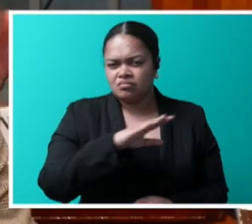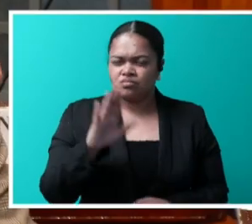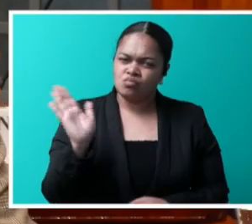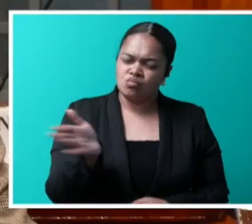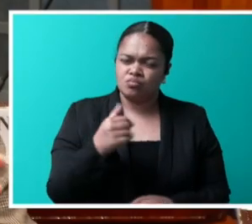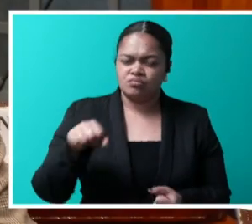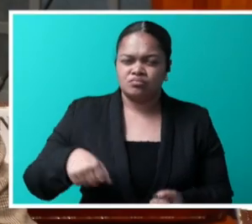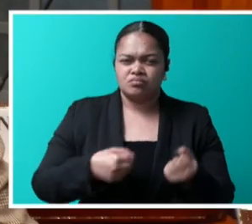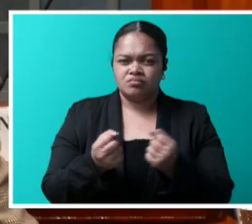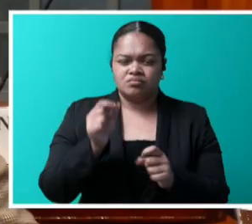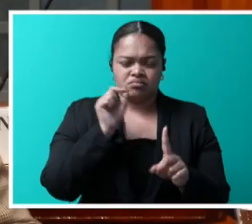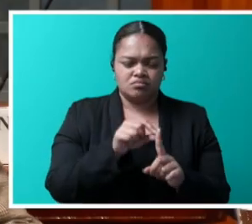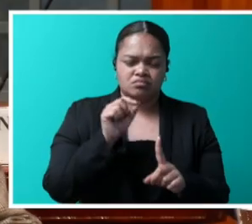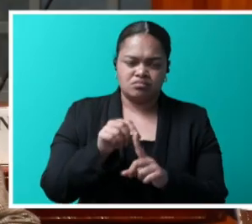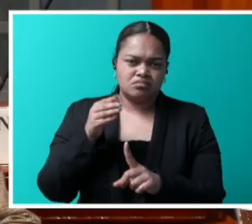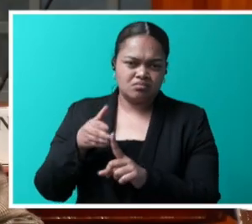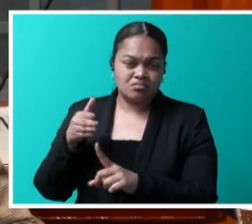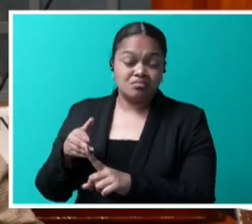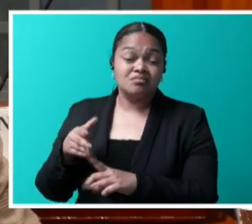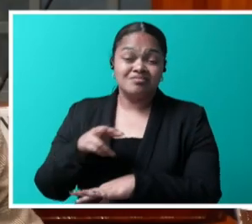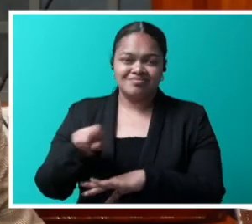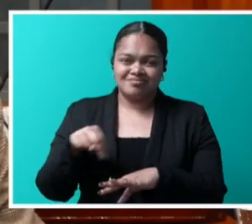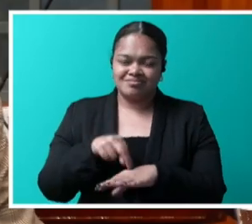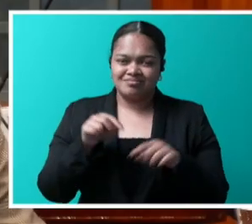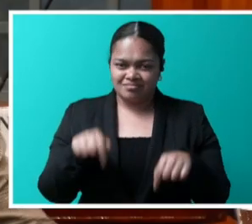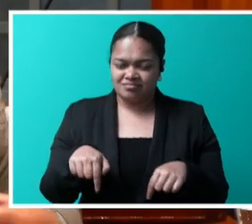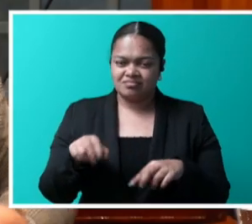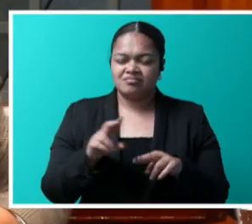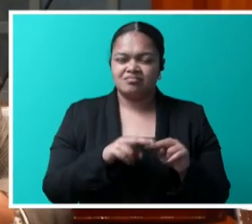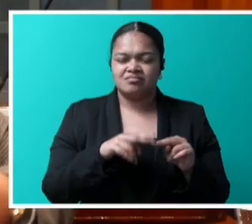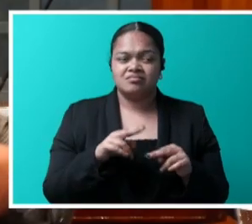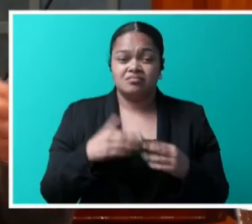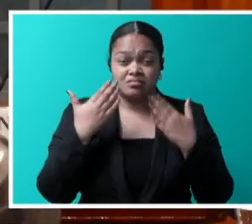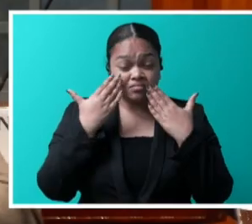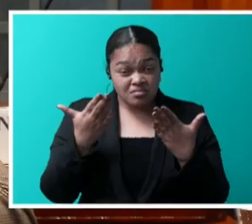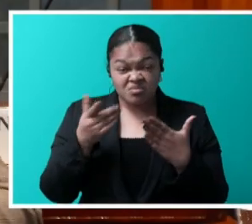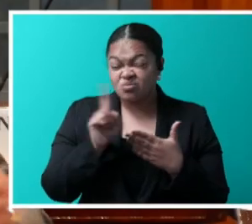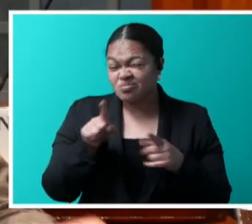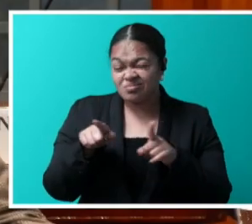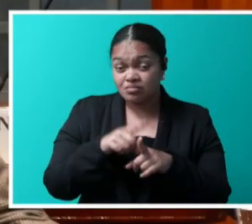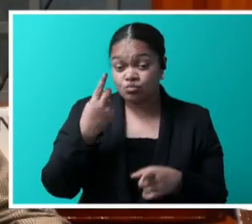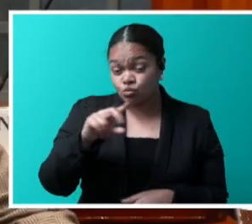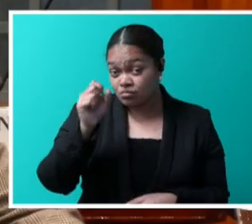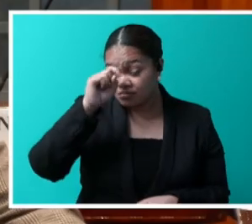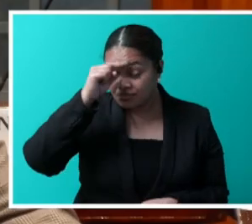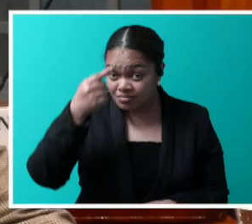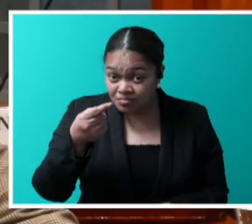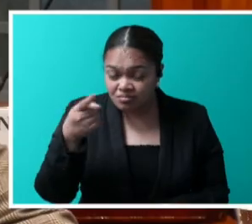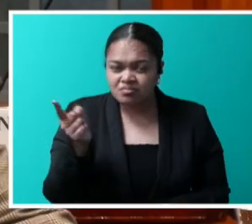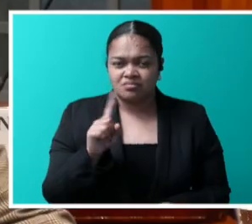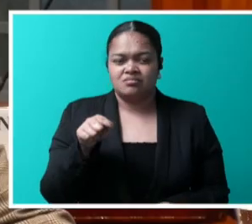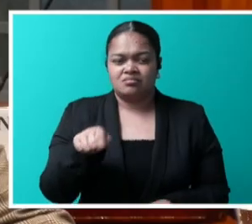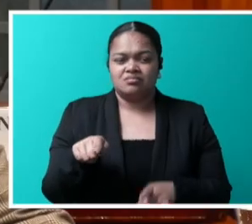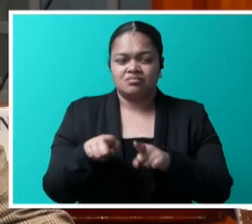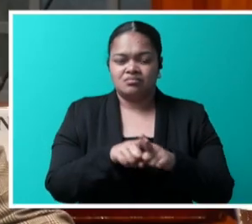strategically targeted regions in Fiji. To appreciate what that means, Mr. Speaker, what